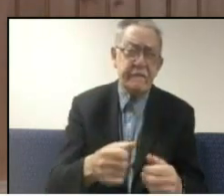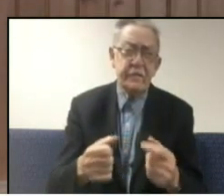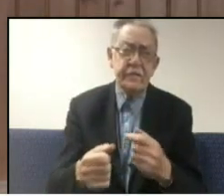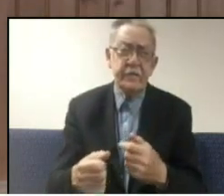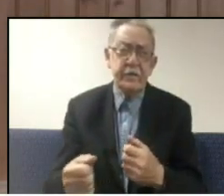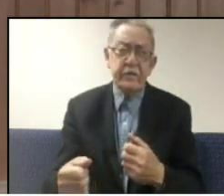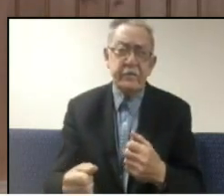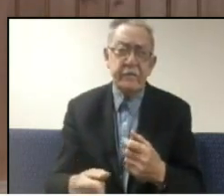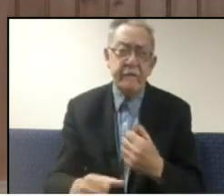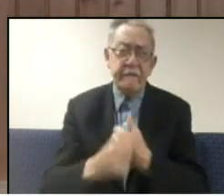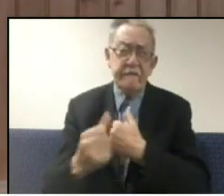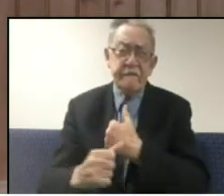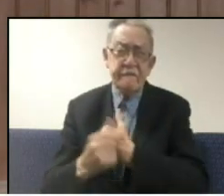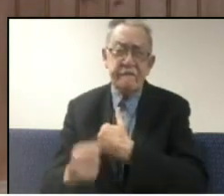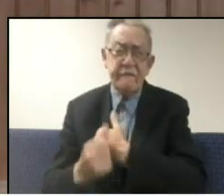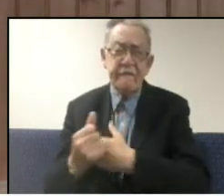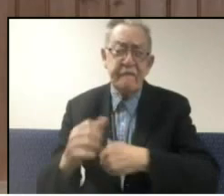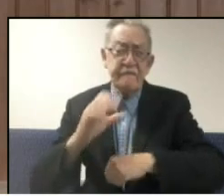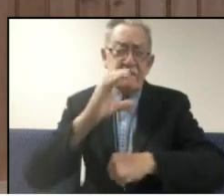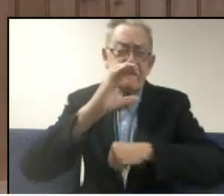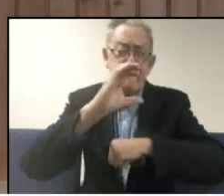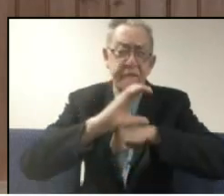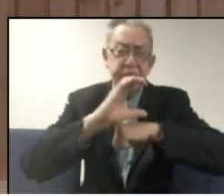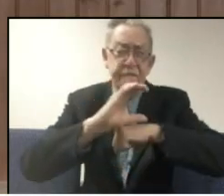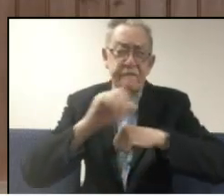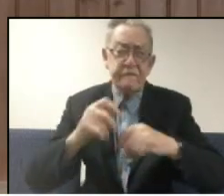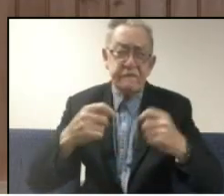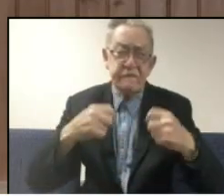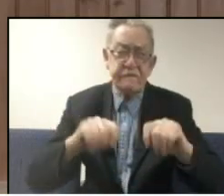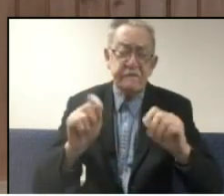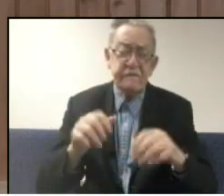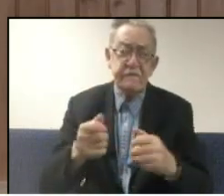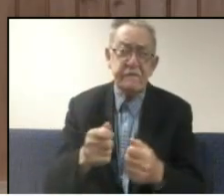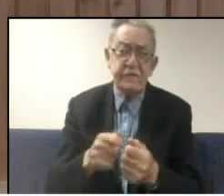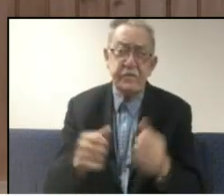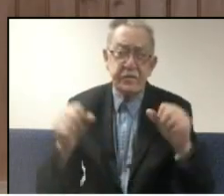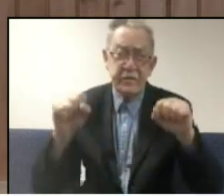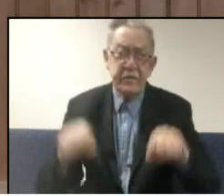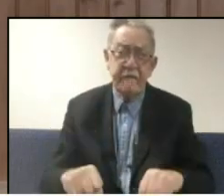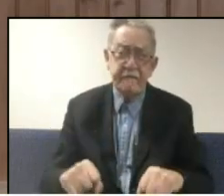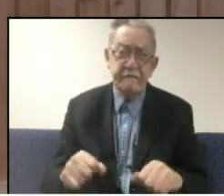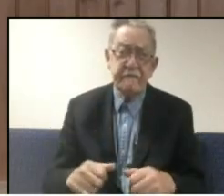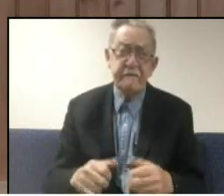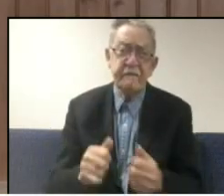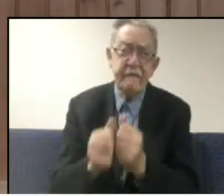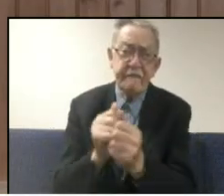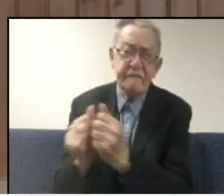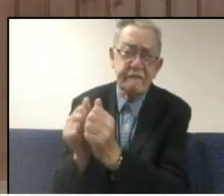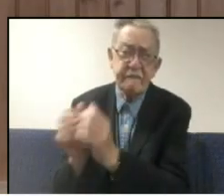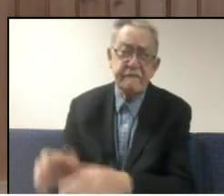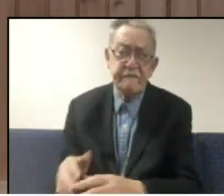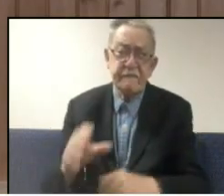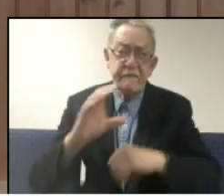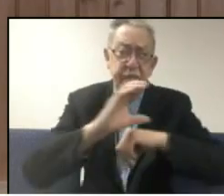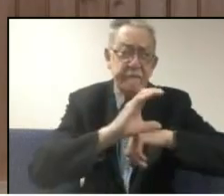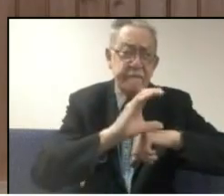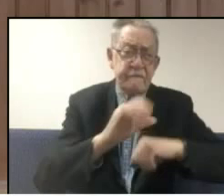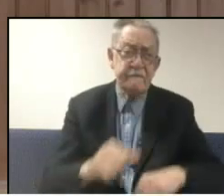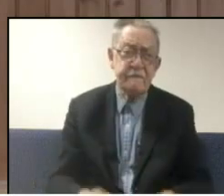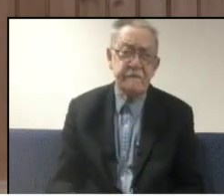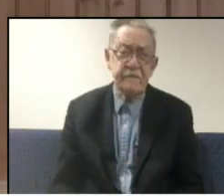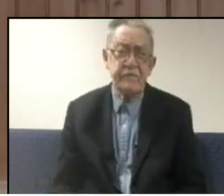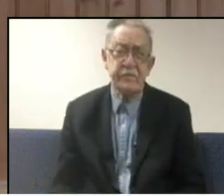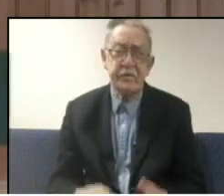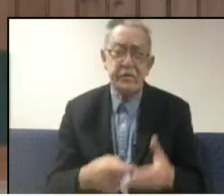the Christian church in that day. He did everything he could to try to destroy it. But then we come to